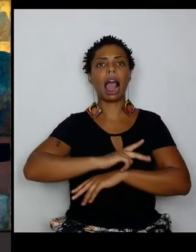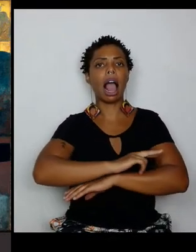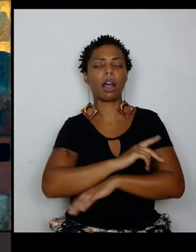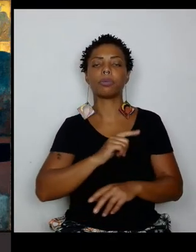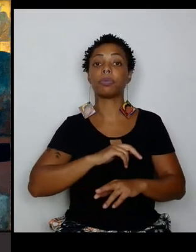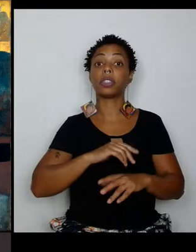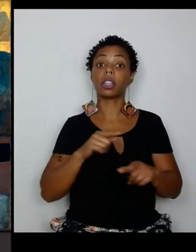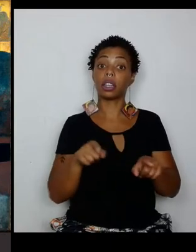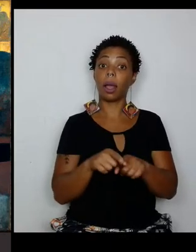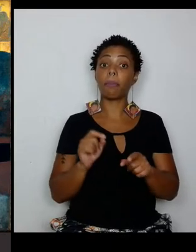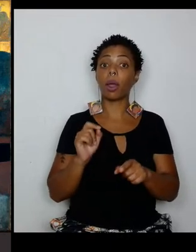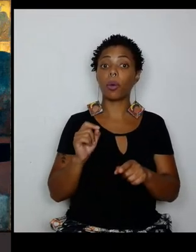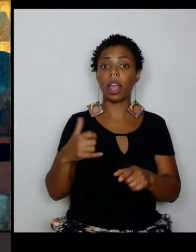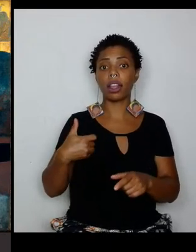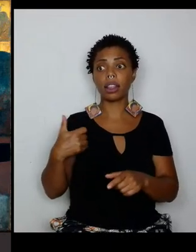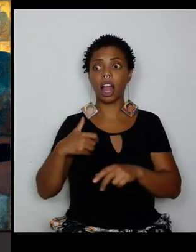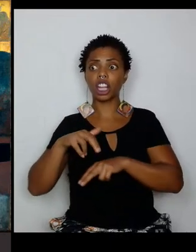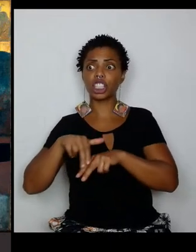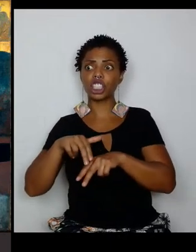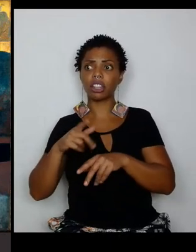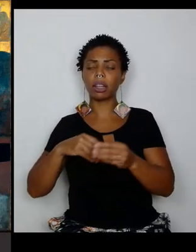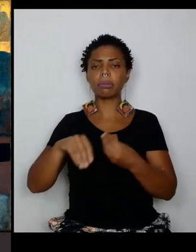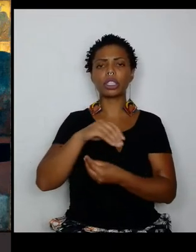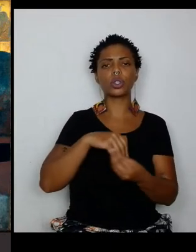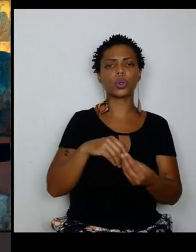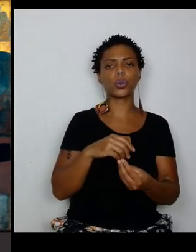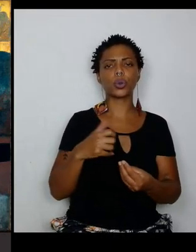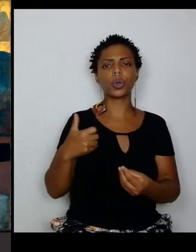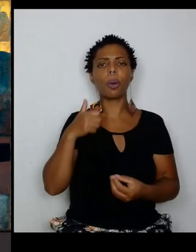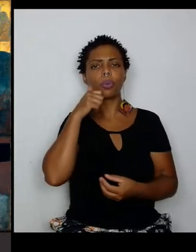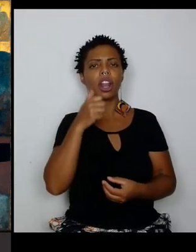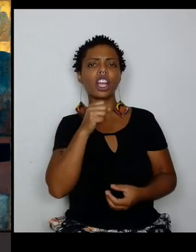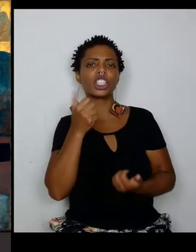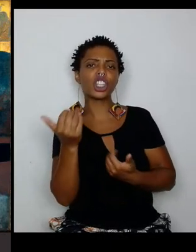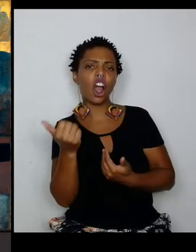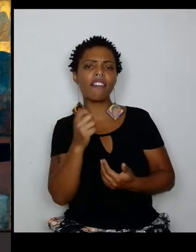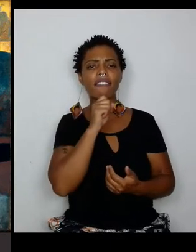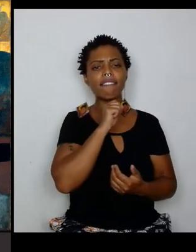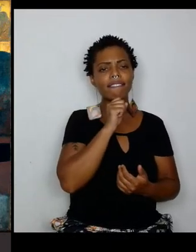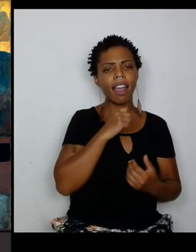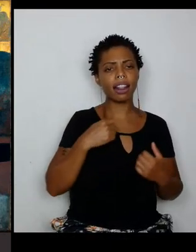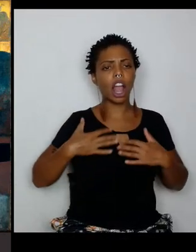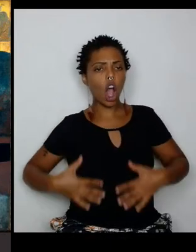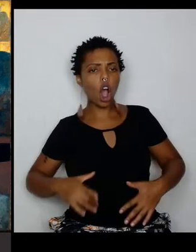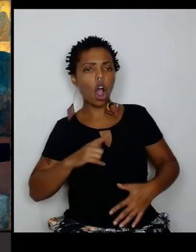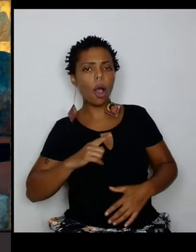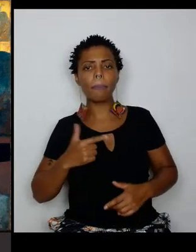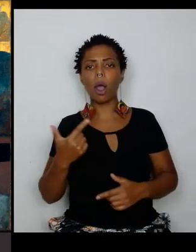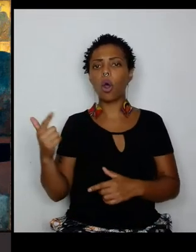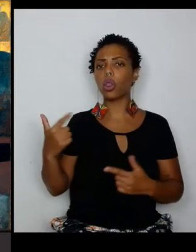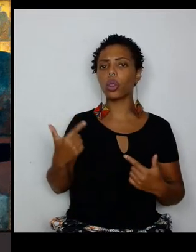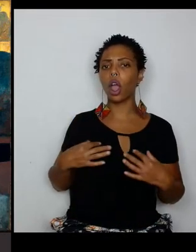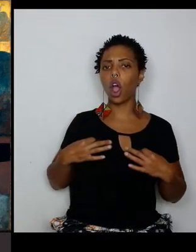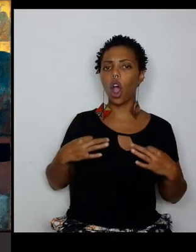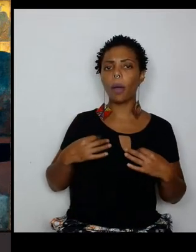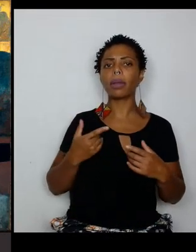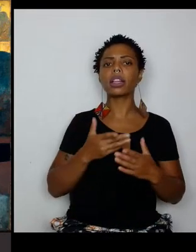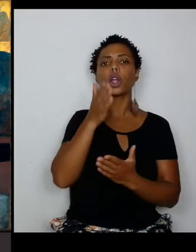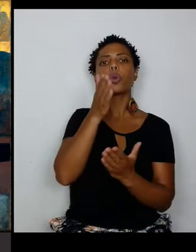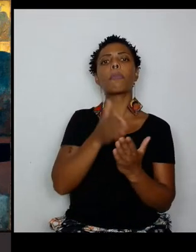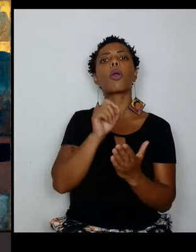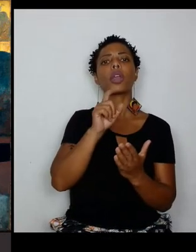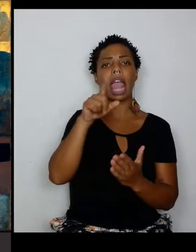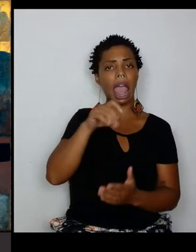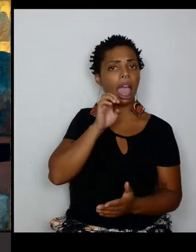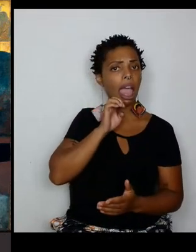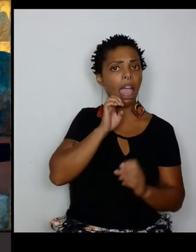undressed or something in between and then there is the figure in the middle is it eve or a man enacting the role of eve in the garden of eden